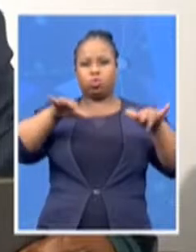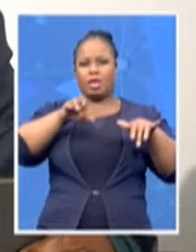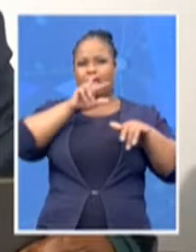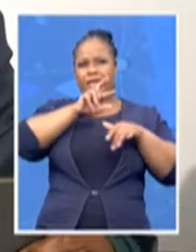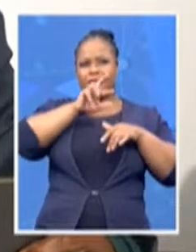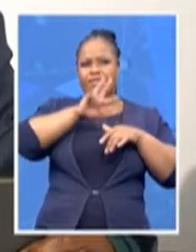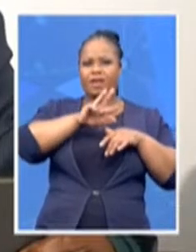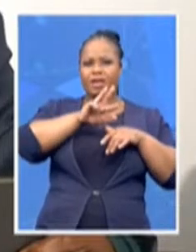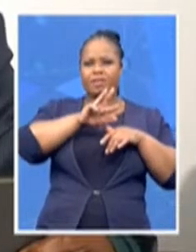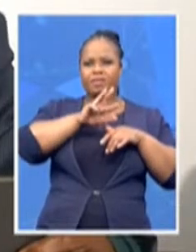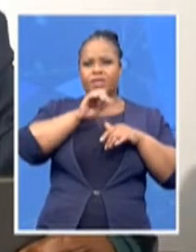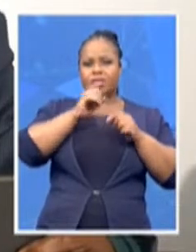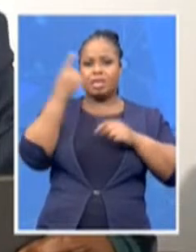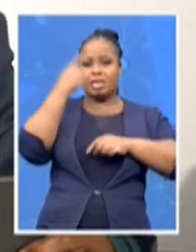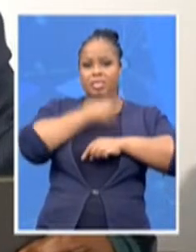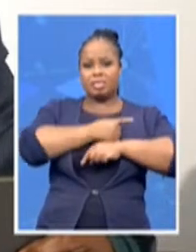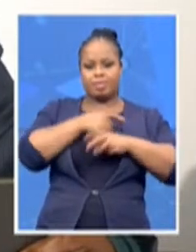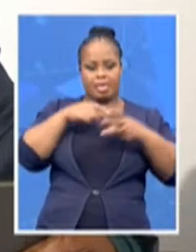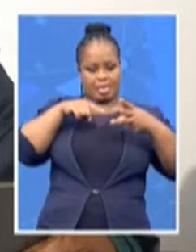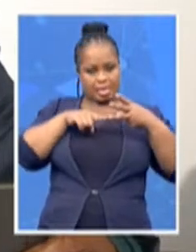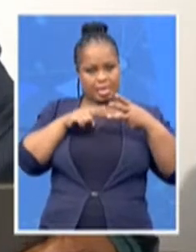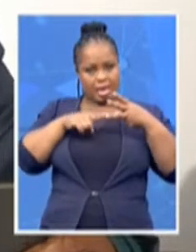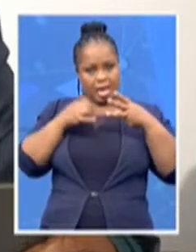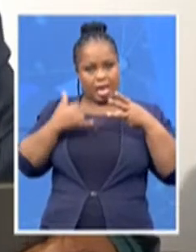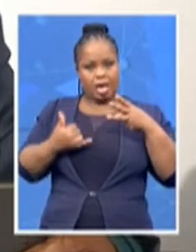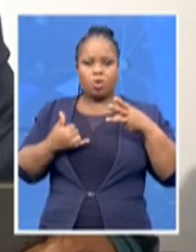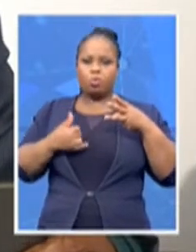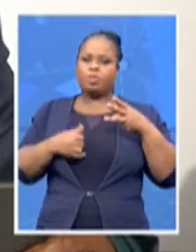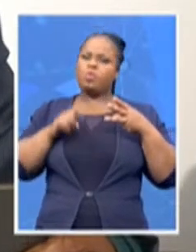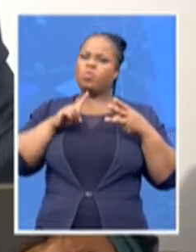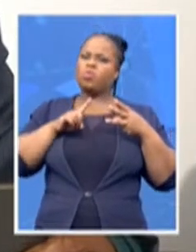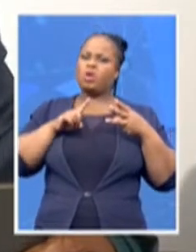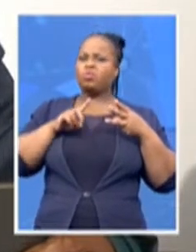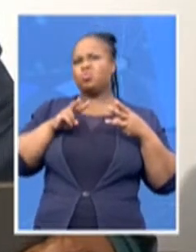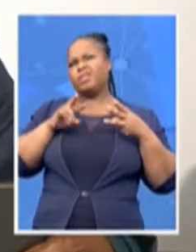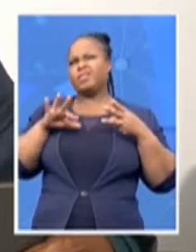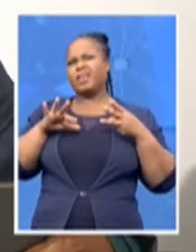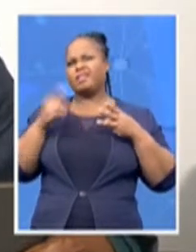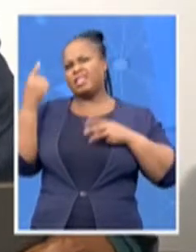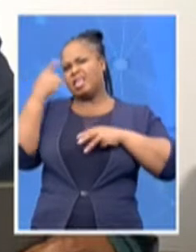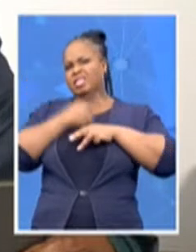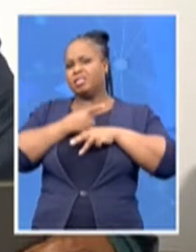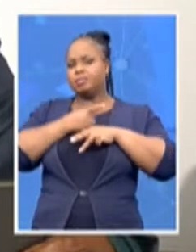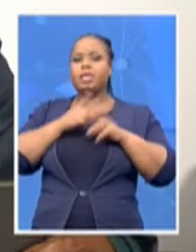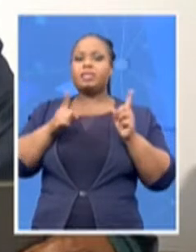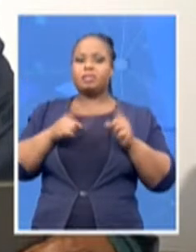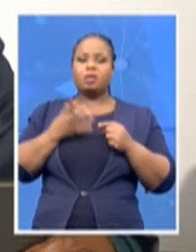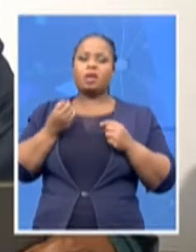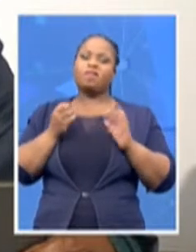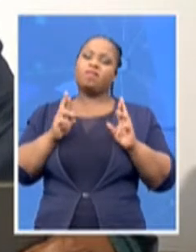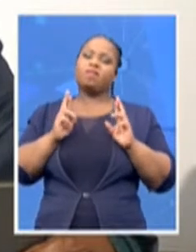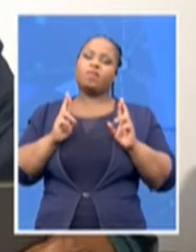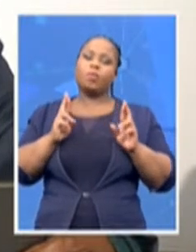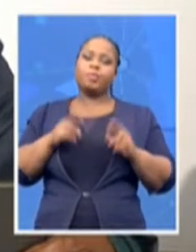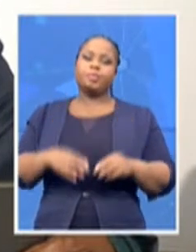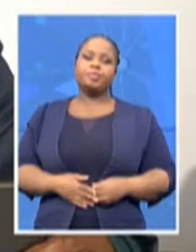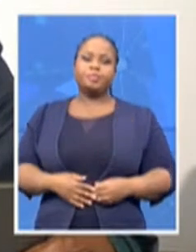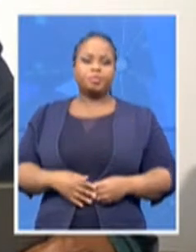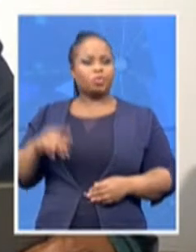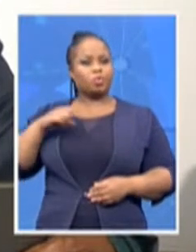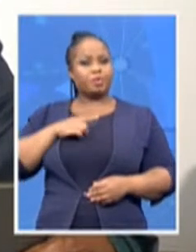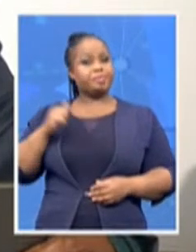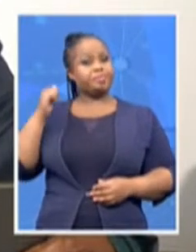there is a light at the end of the tunnel. As of yesterday, our overall infection